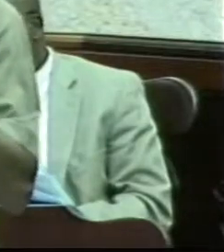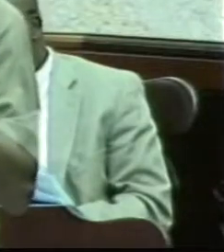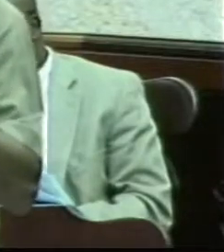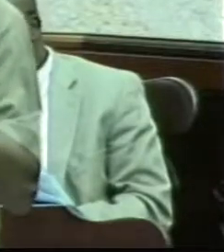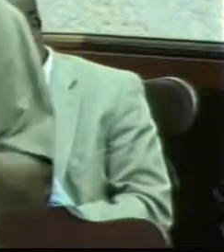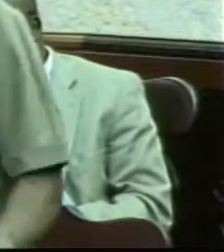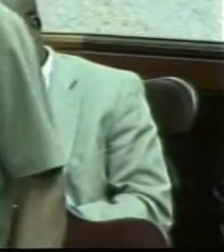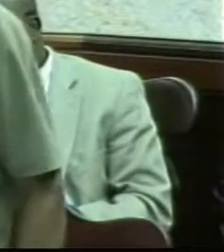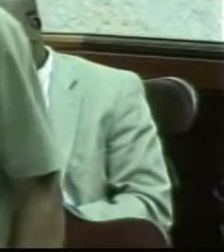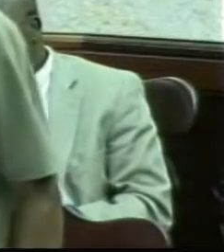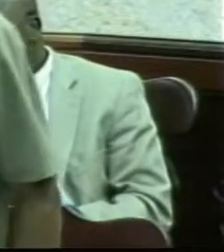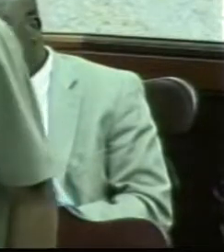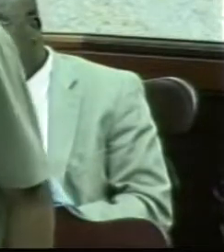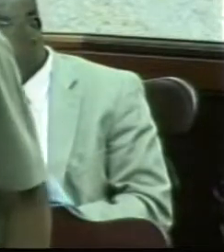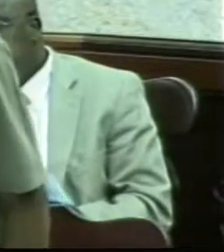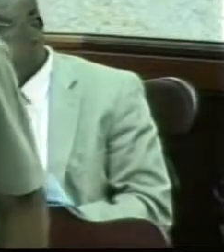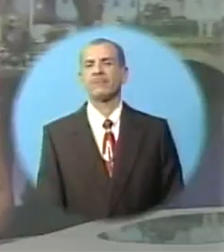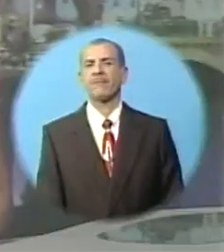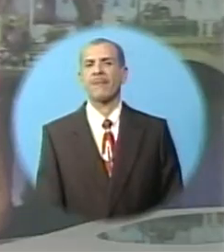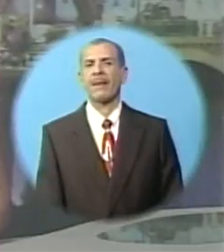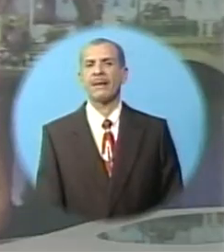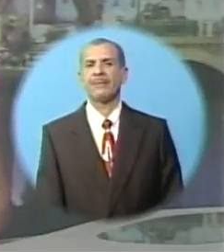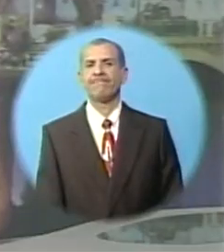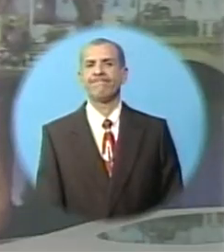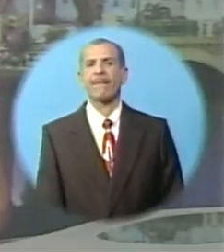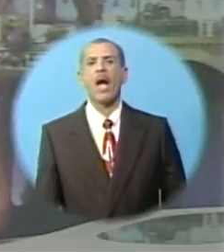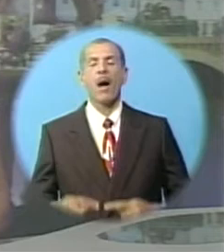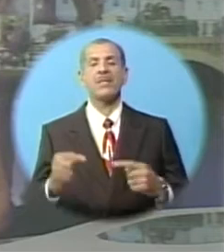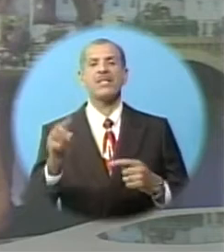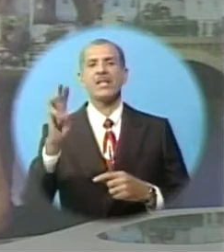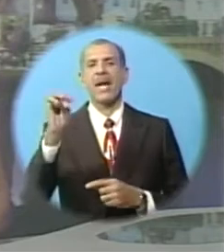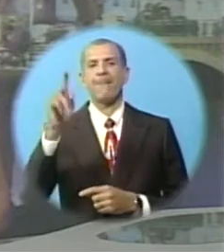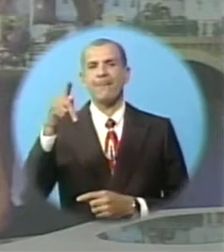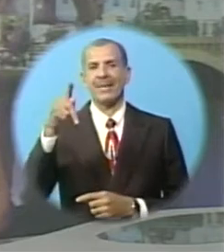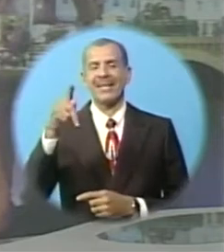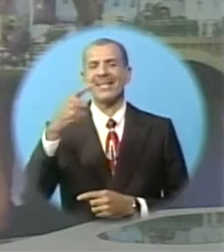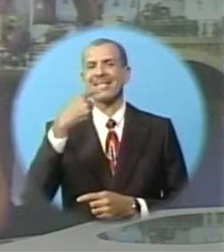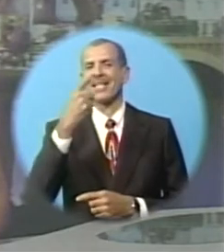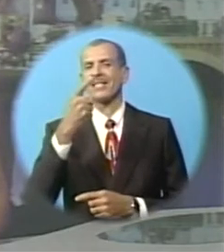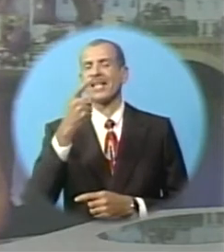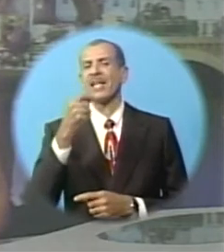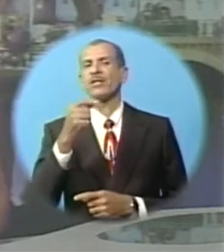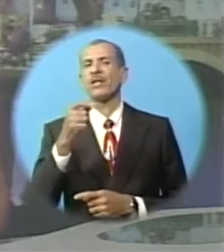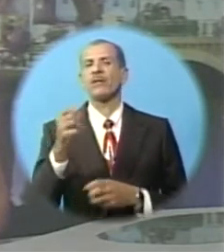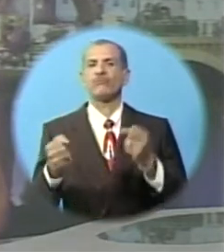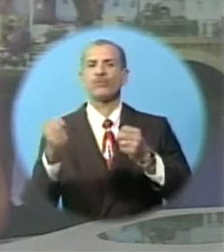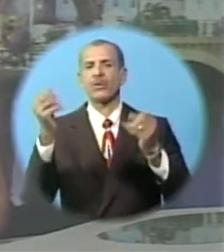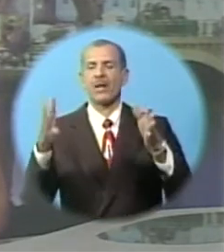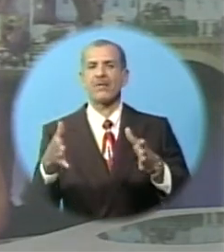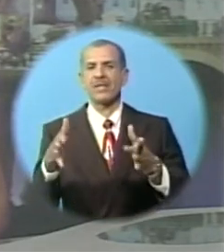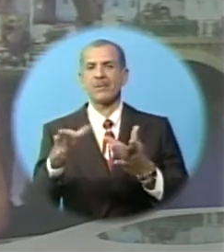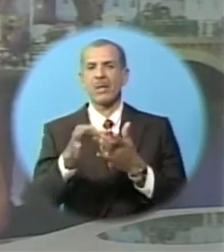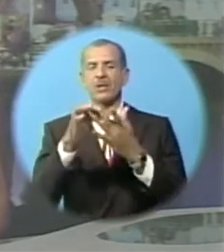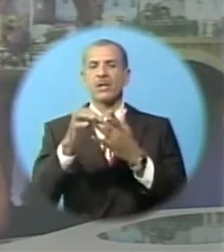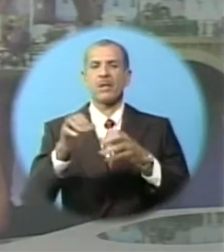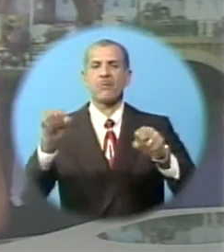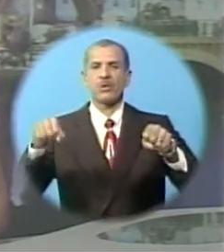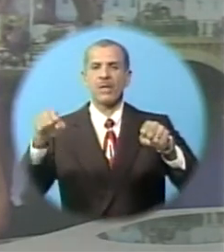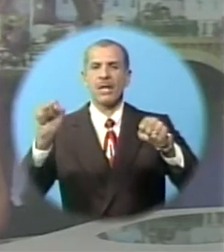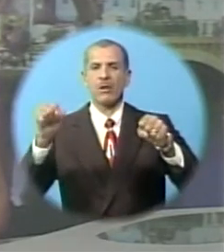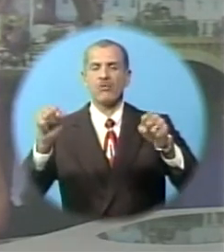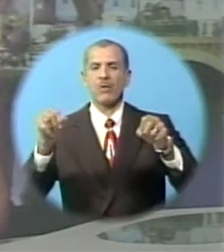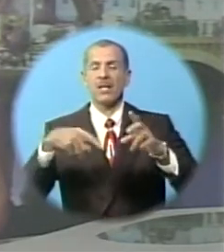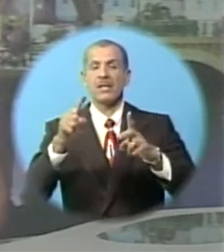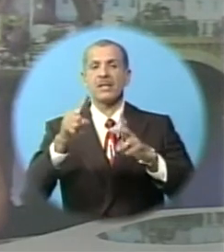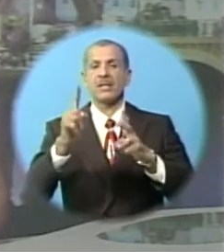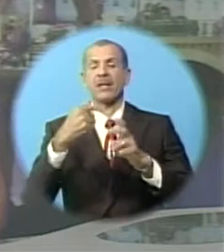local knowledge tells you no. Well, an opposition MP has taken motorists, especially motorcycle riders, to task